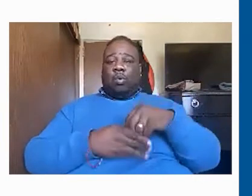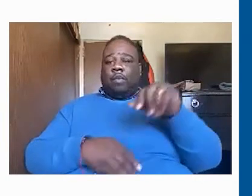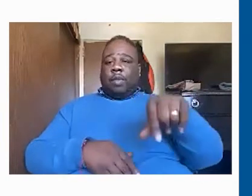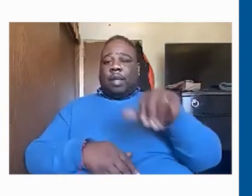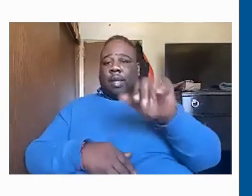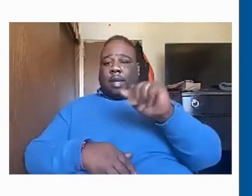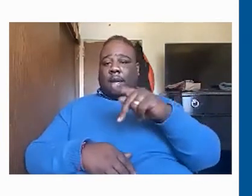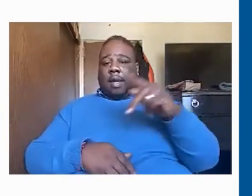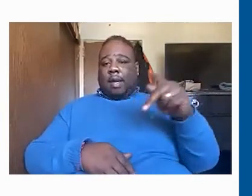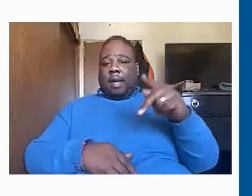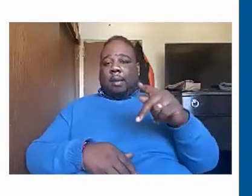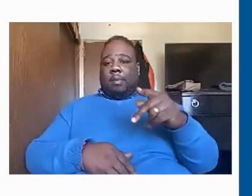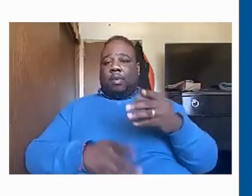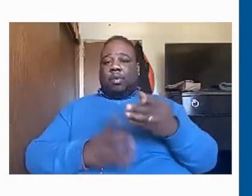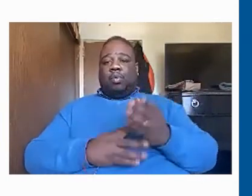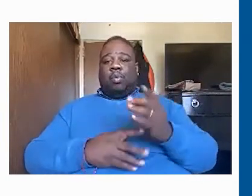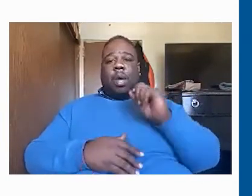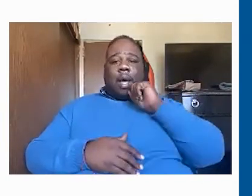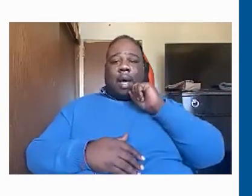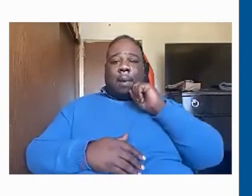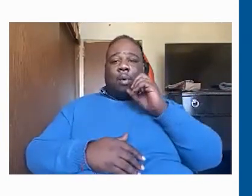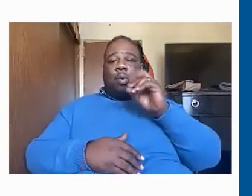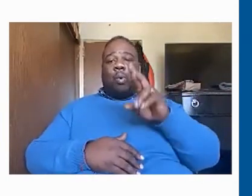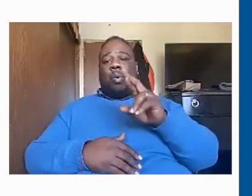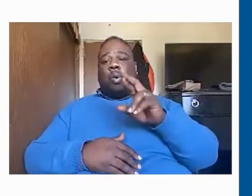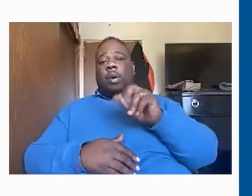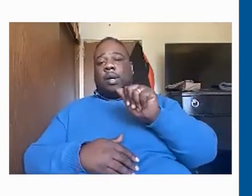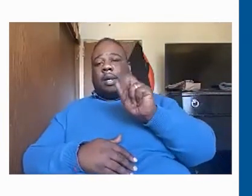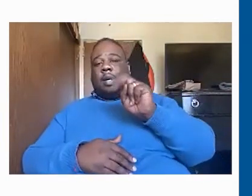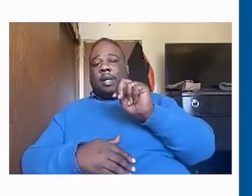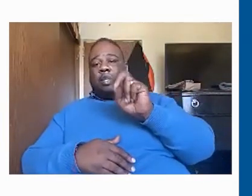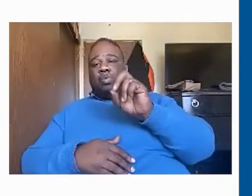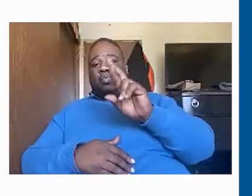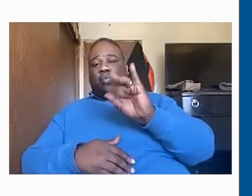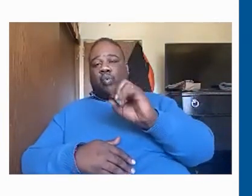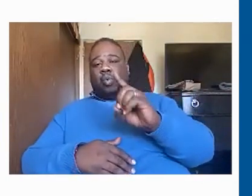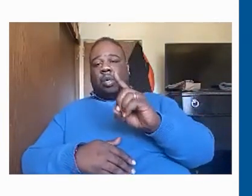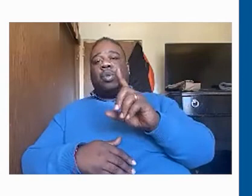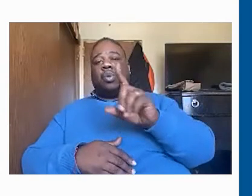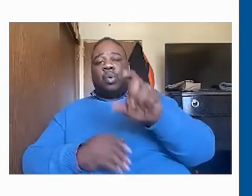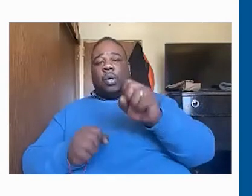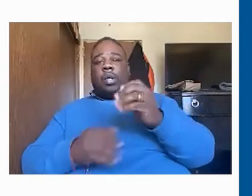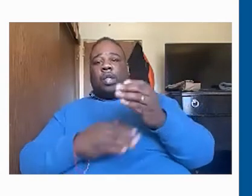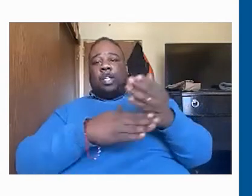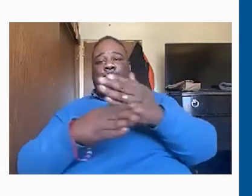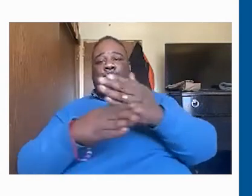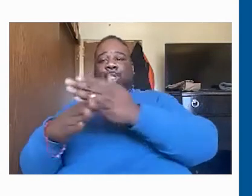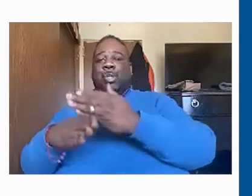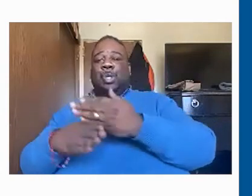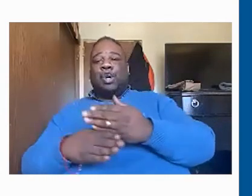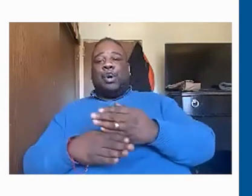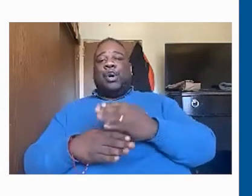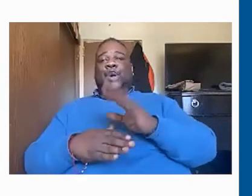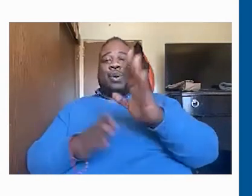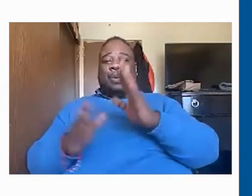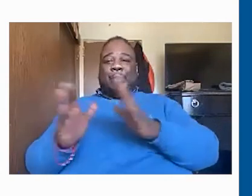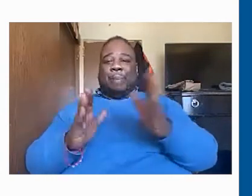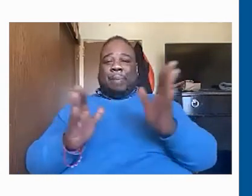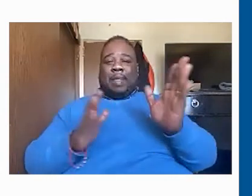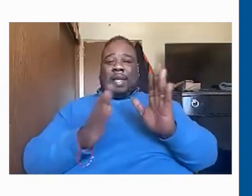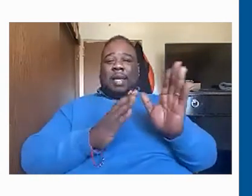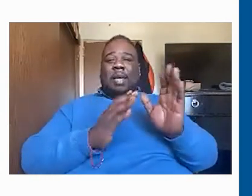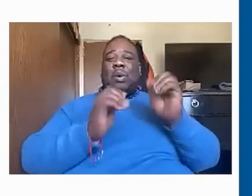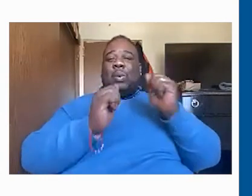Apple or Android. And you can actually share your plan with family members and friends. So that allows you to write